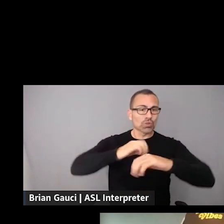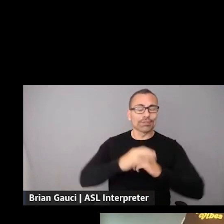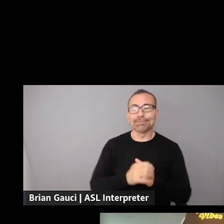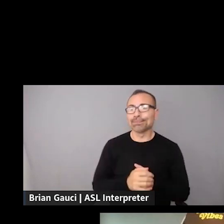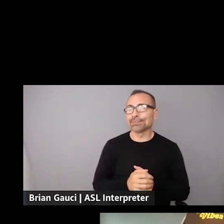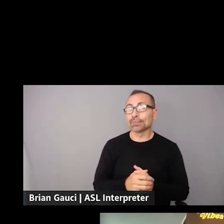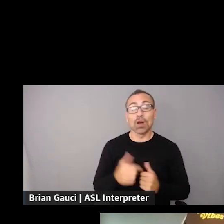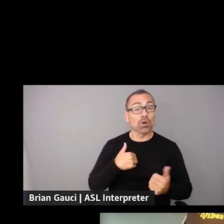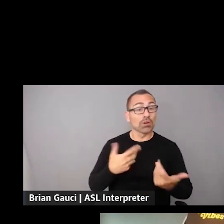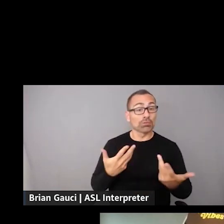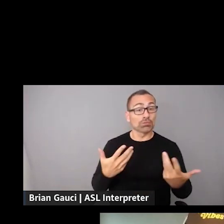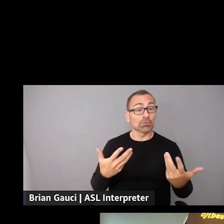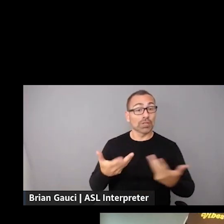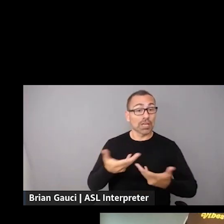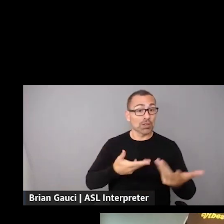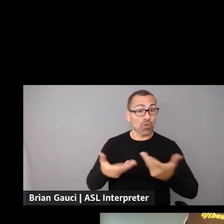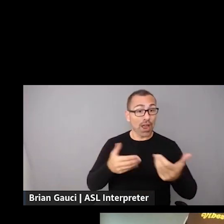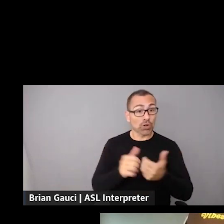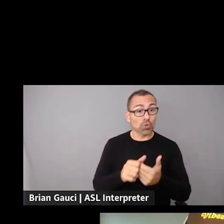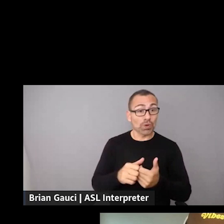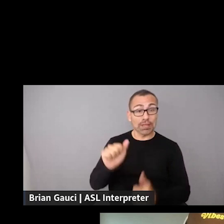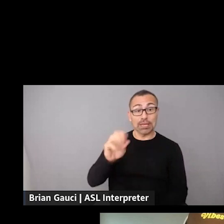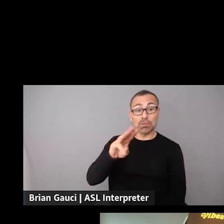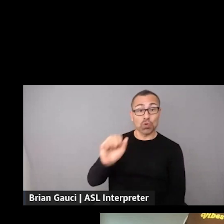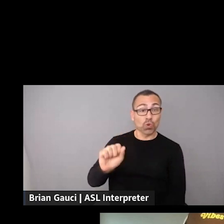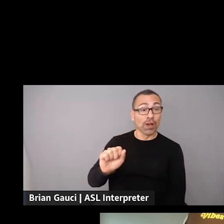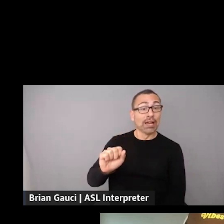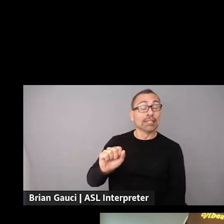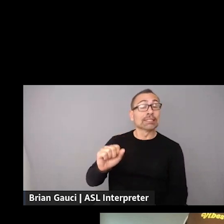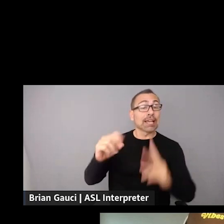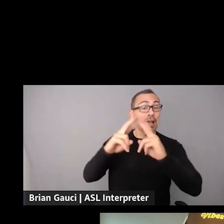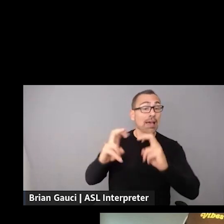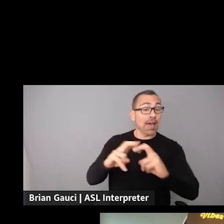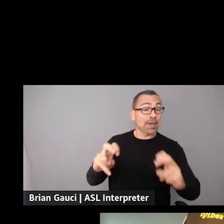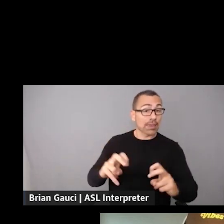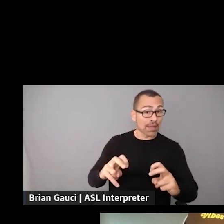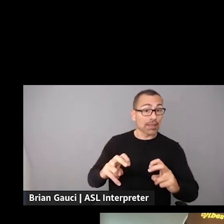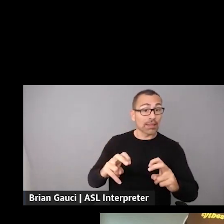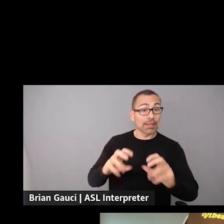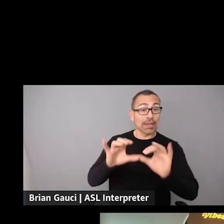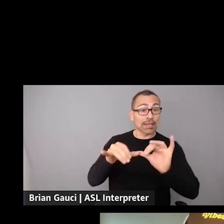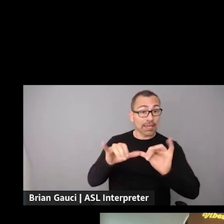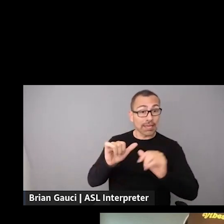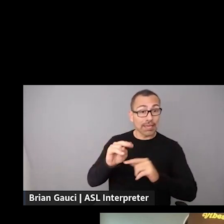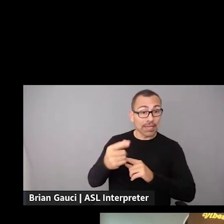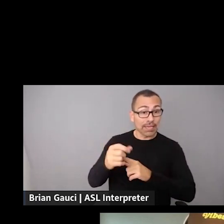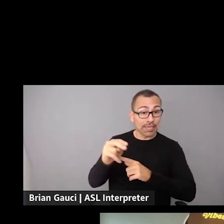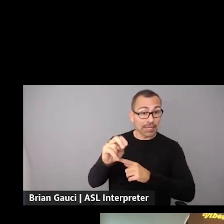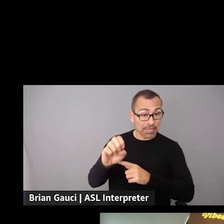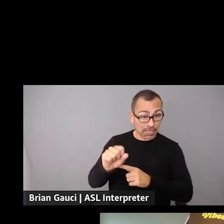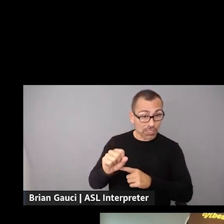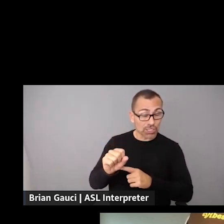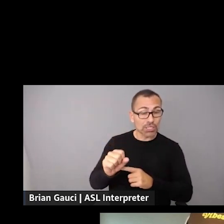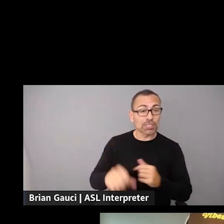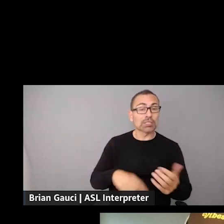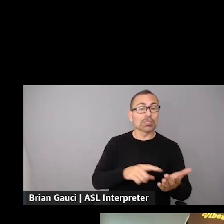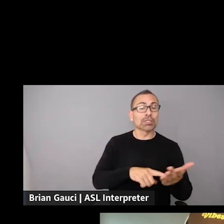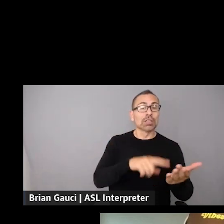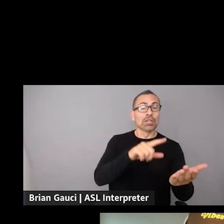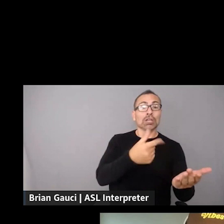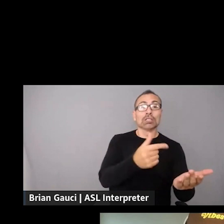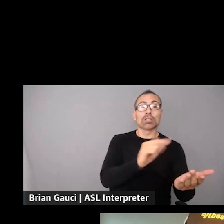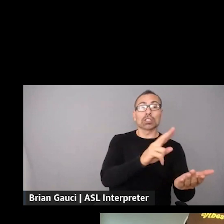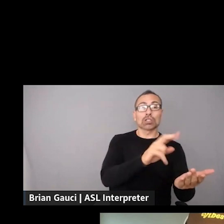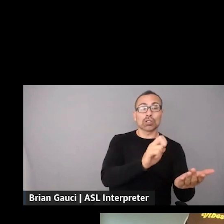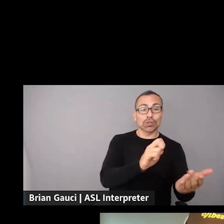the AWS analytics engines and in the Glue ETL and the Glue